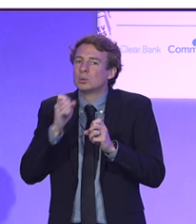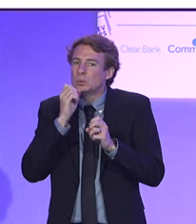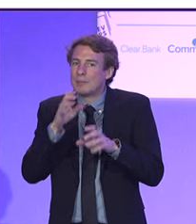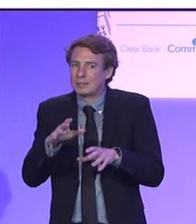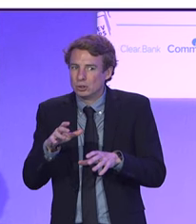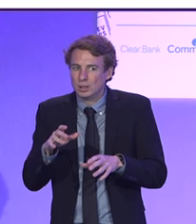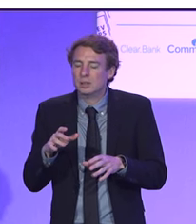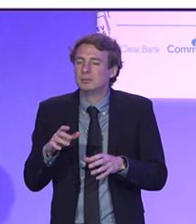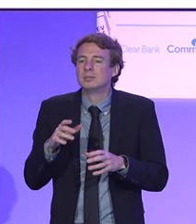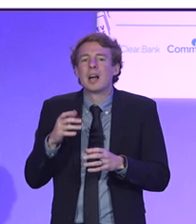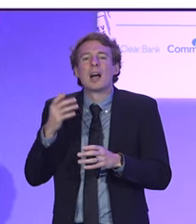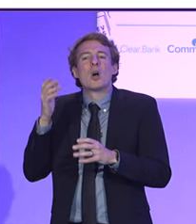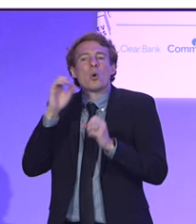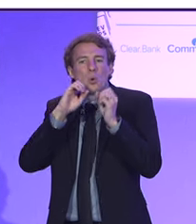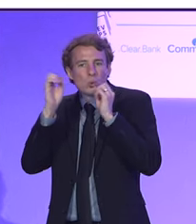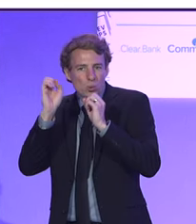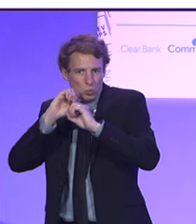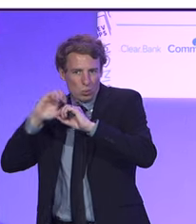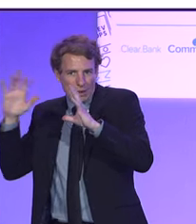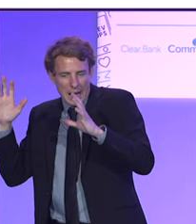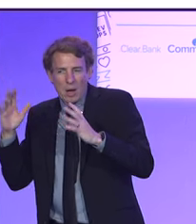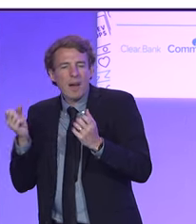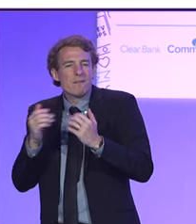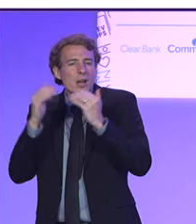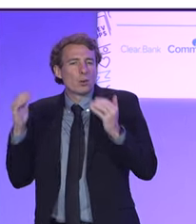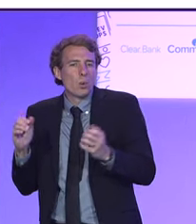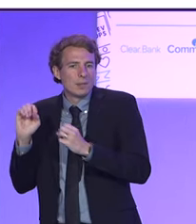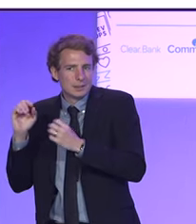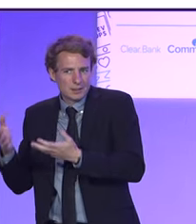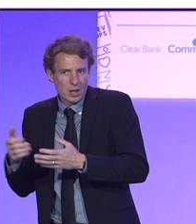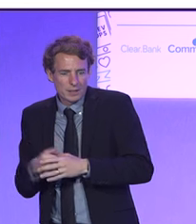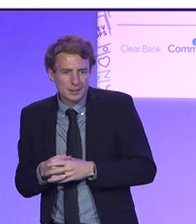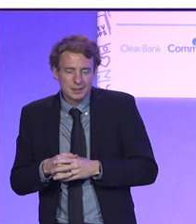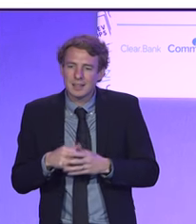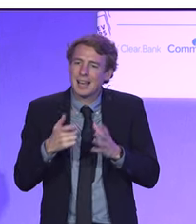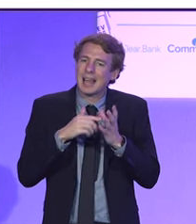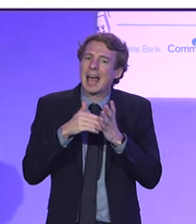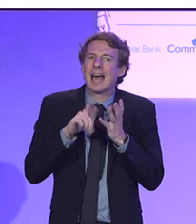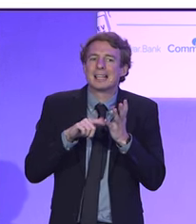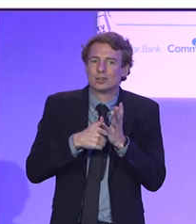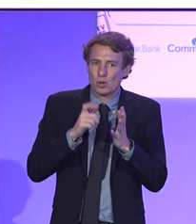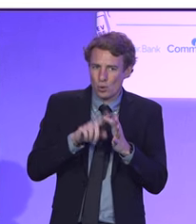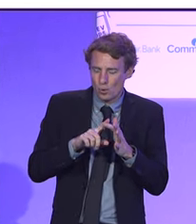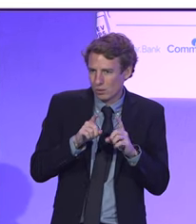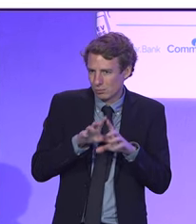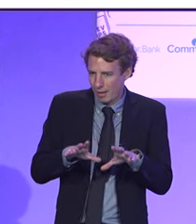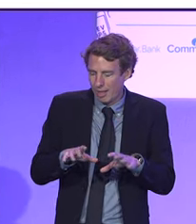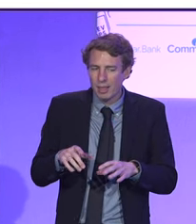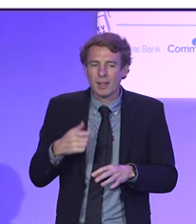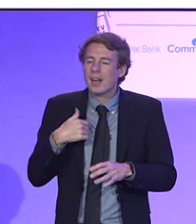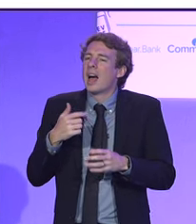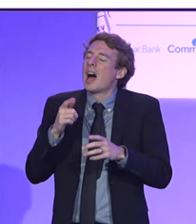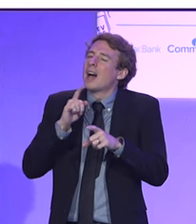equivalent services in Google Cloud and in Azure, and also try to explain them also in plain terms if you're not familiar